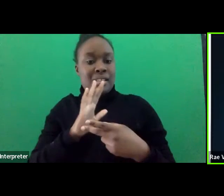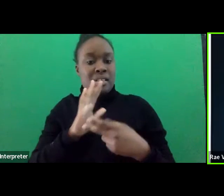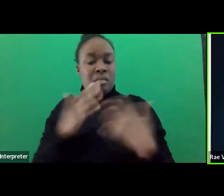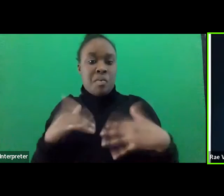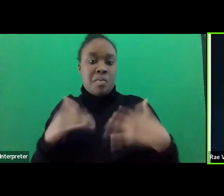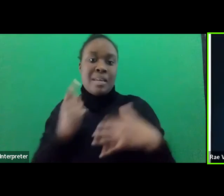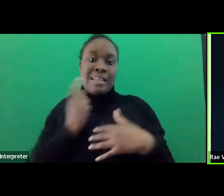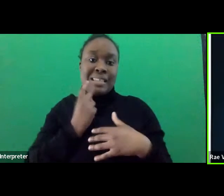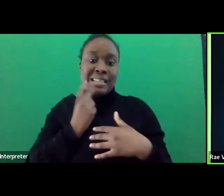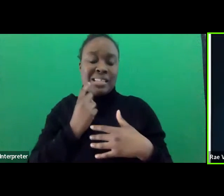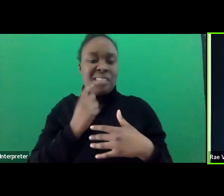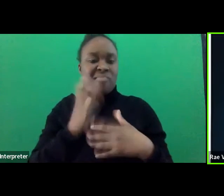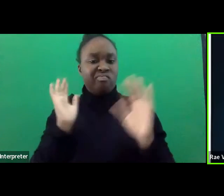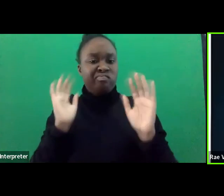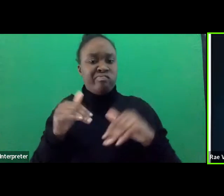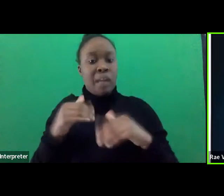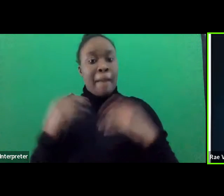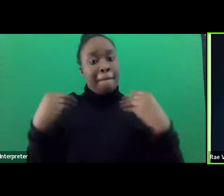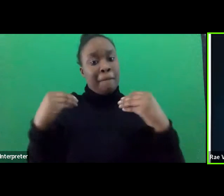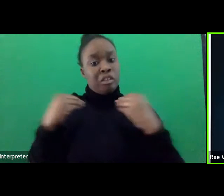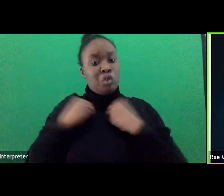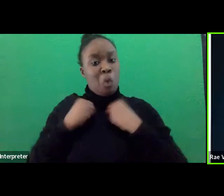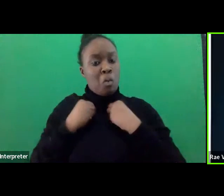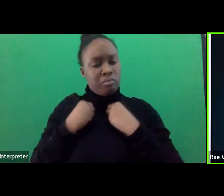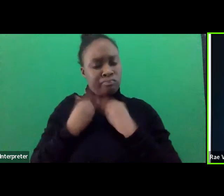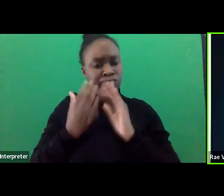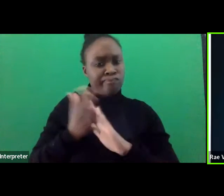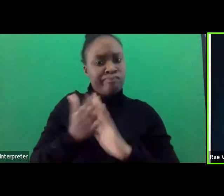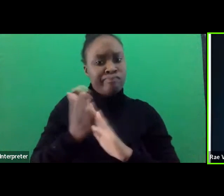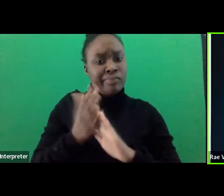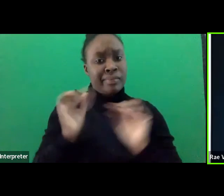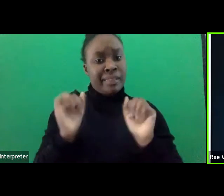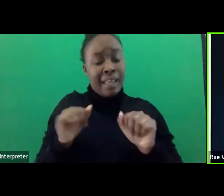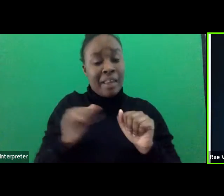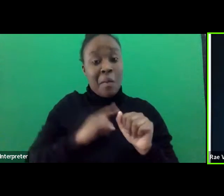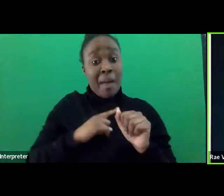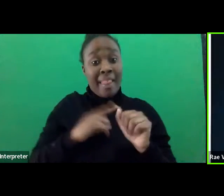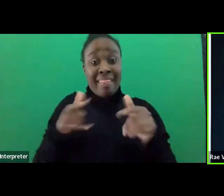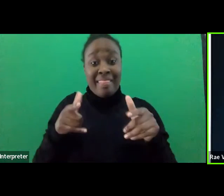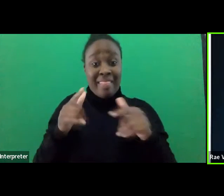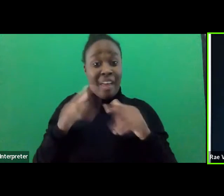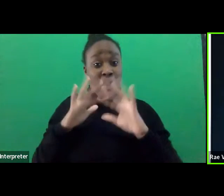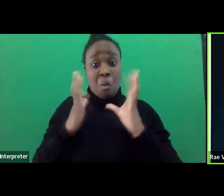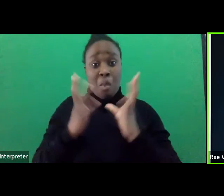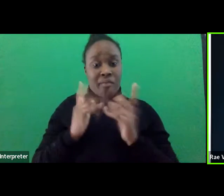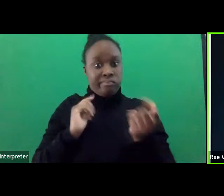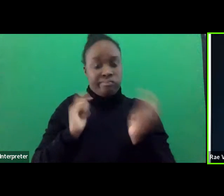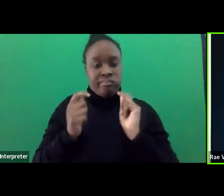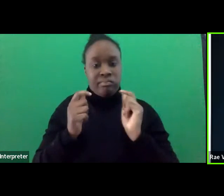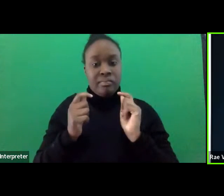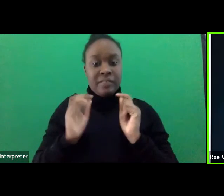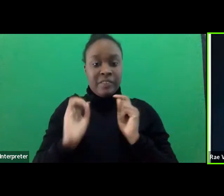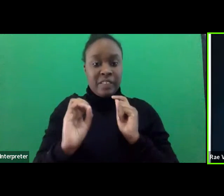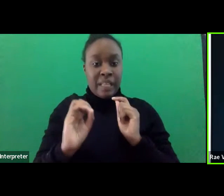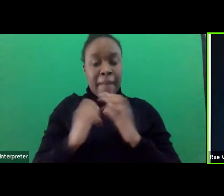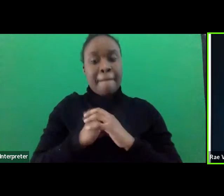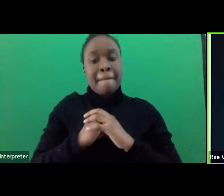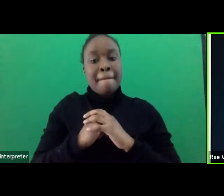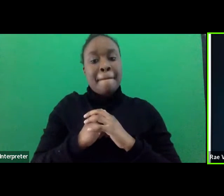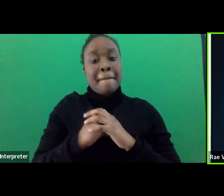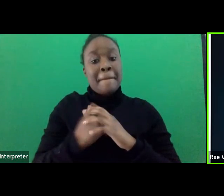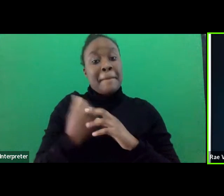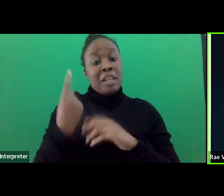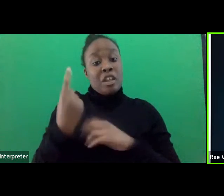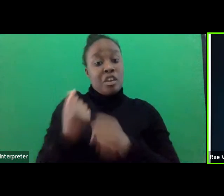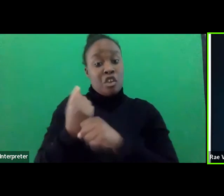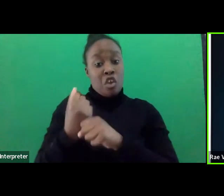manage your own business in this ever-demanding environment. In 2019, during a survey,